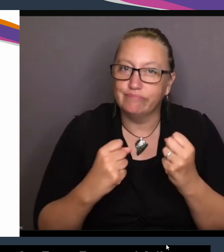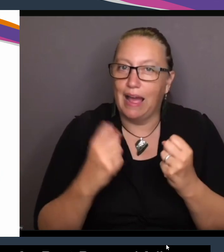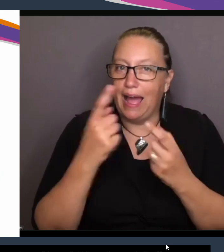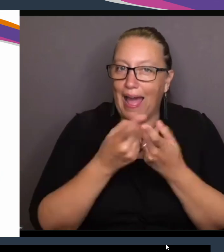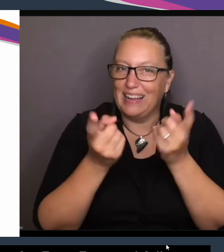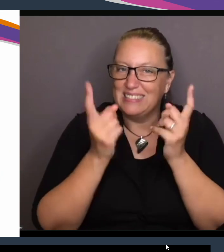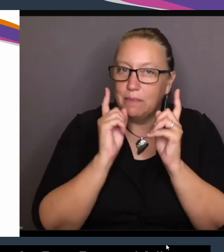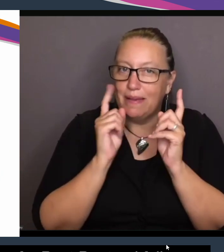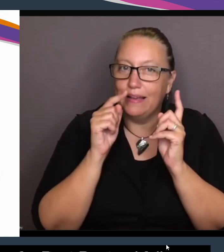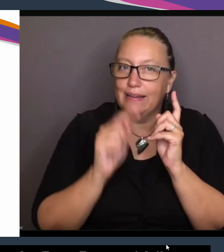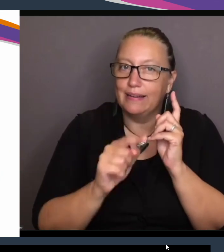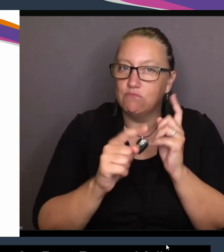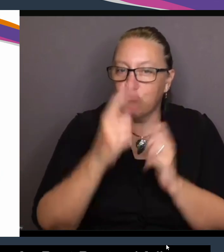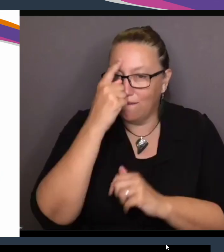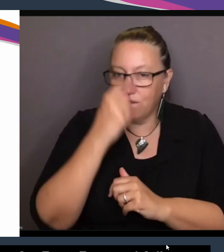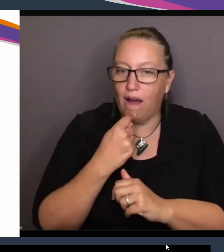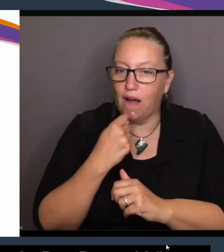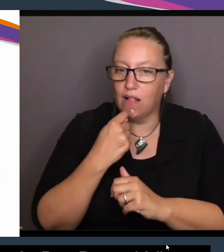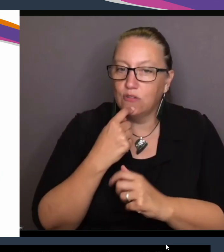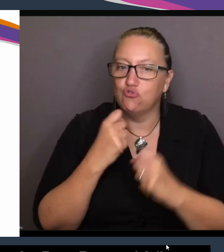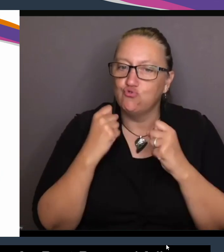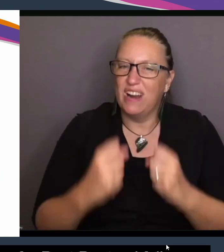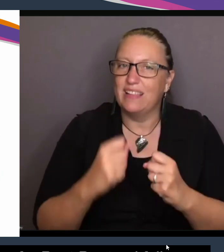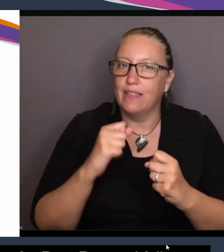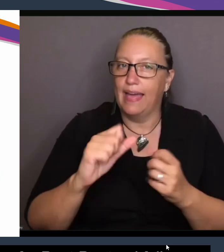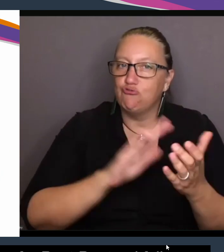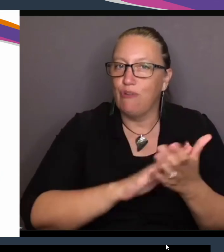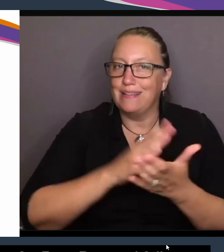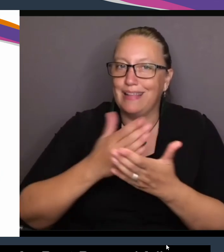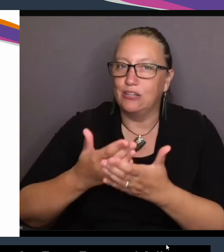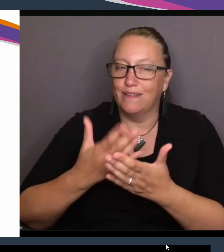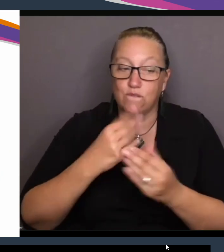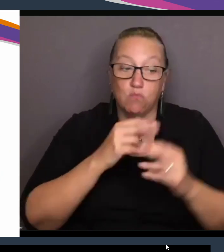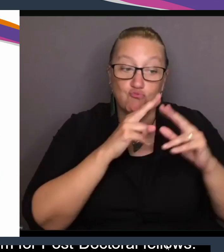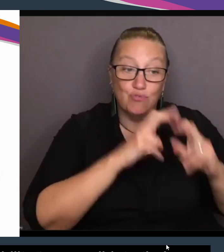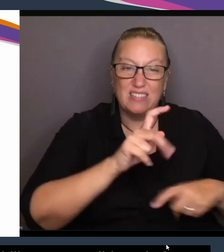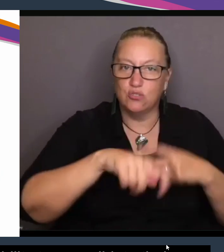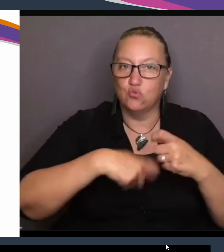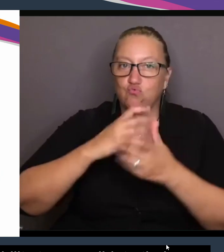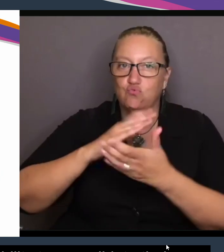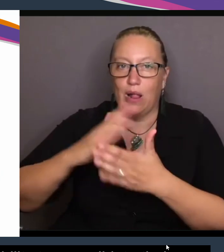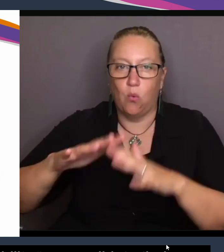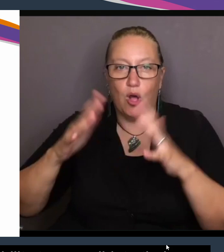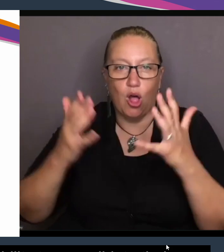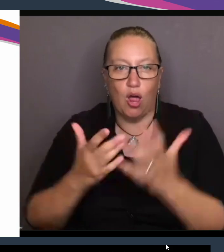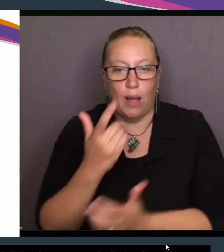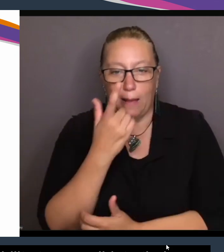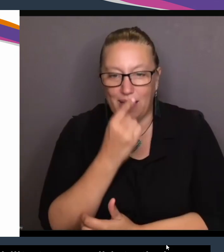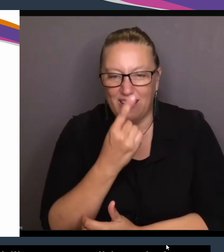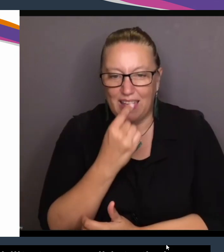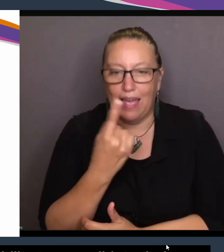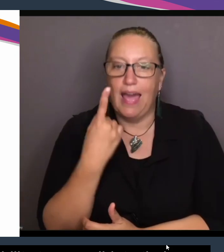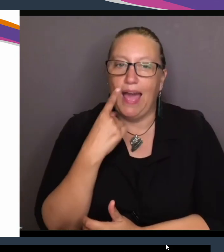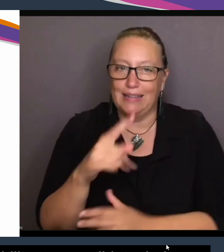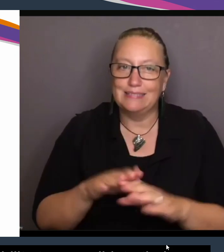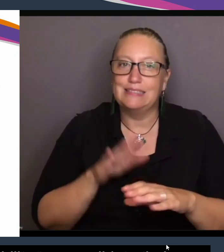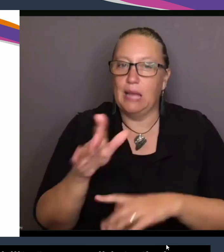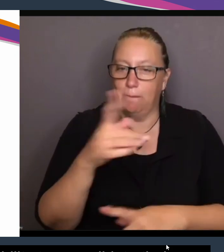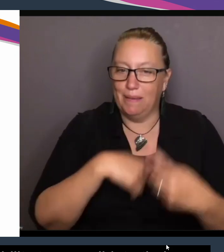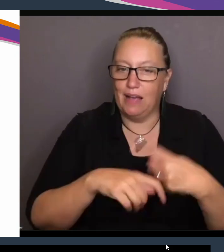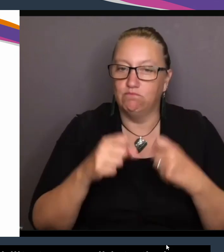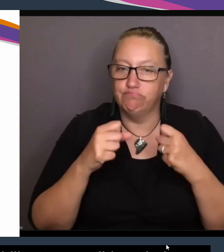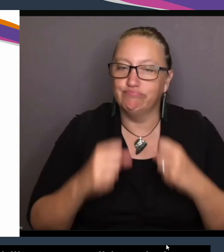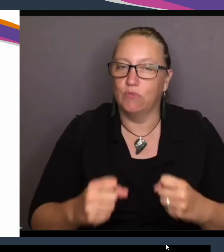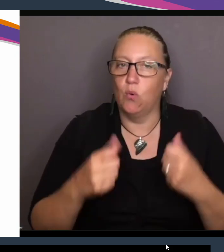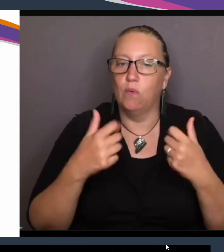translation capability and step into leadership roles. And more information will be coming soon about that. Because if we're